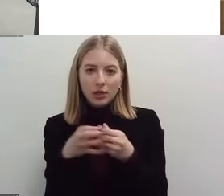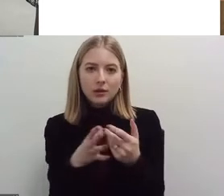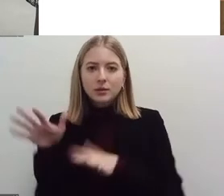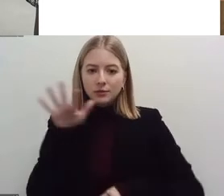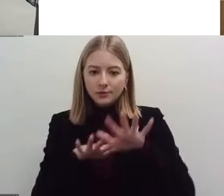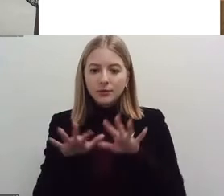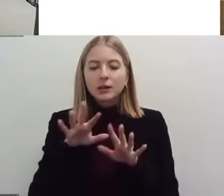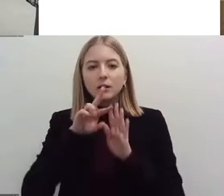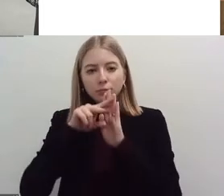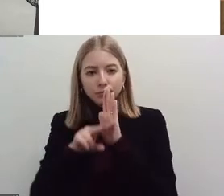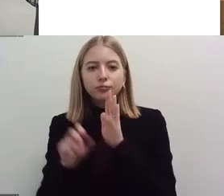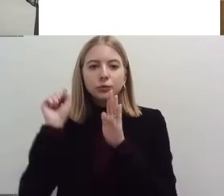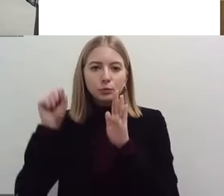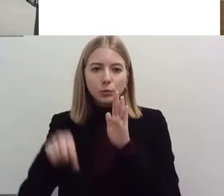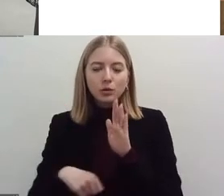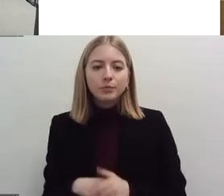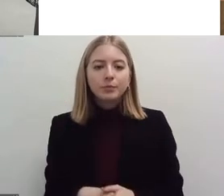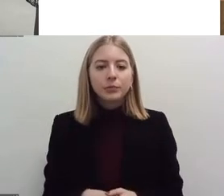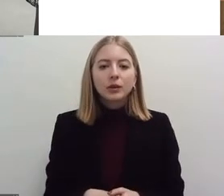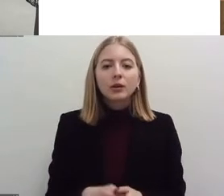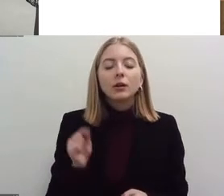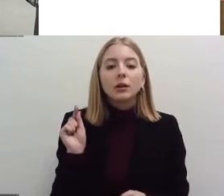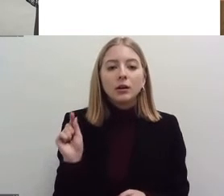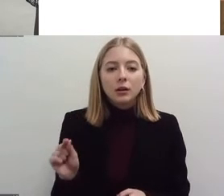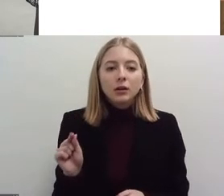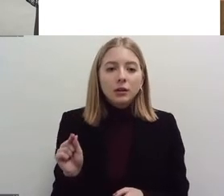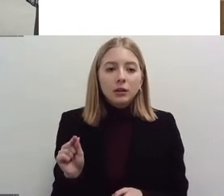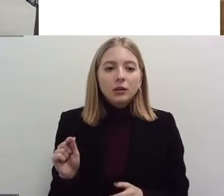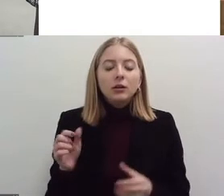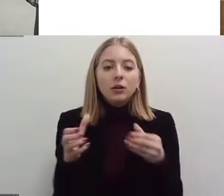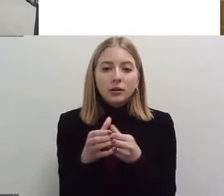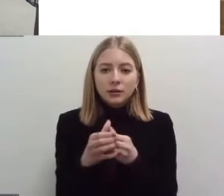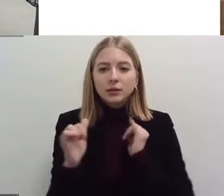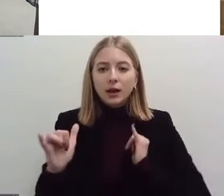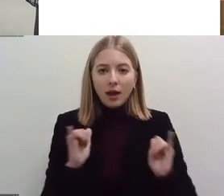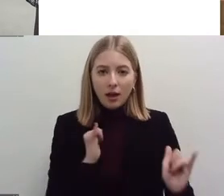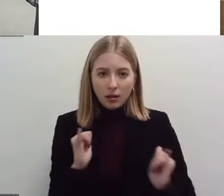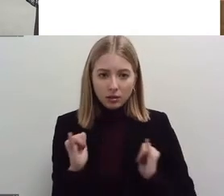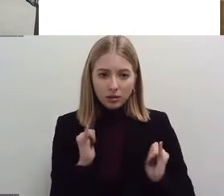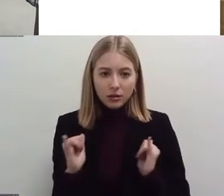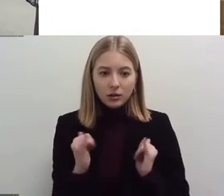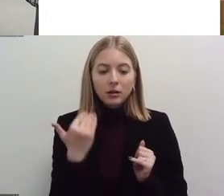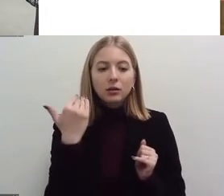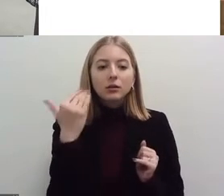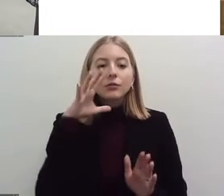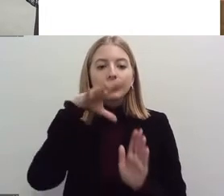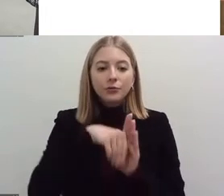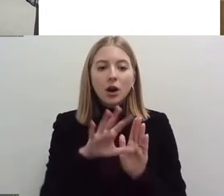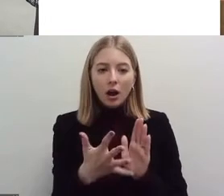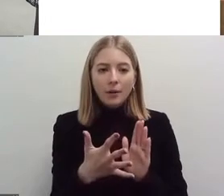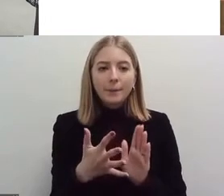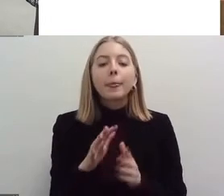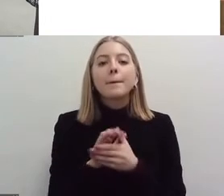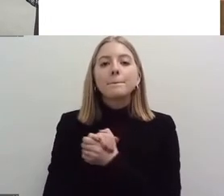Knosshemma's organizational ethics rest on cooperation and hope. Hope to inspire change together with the